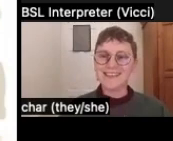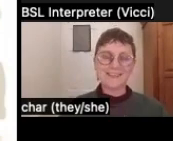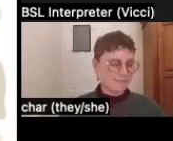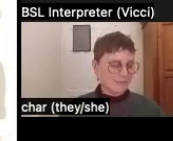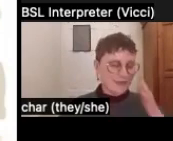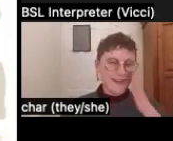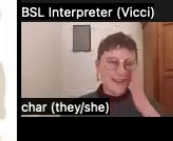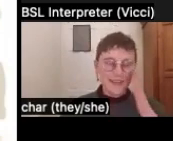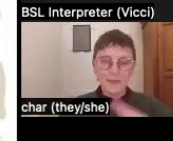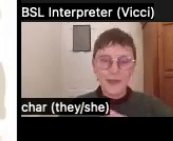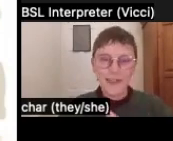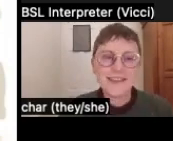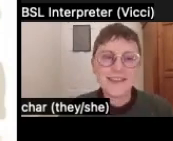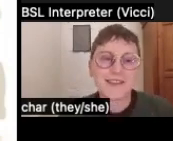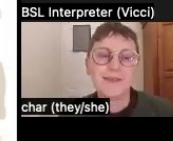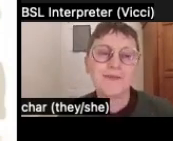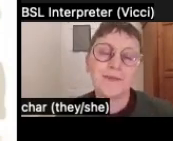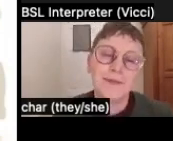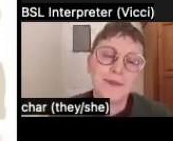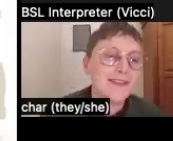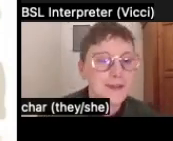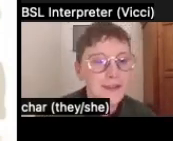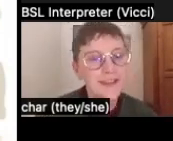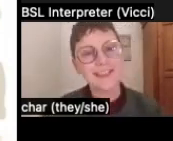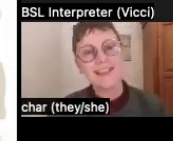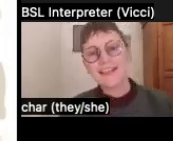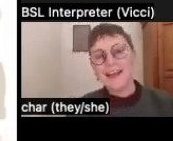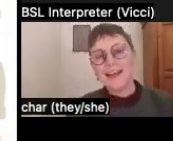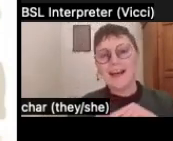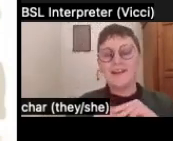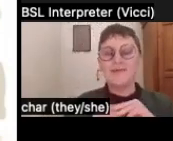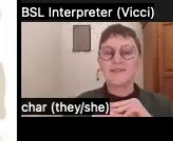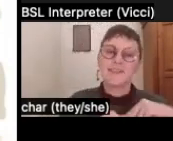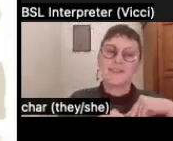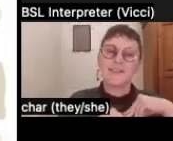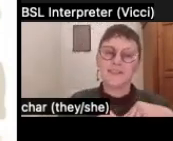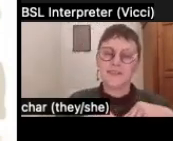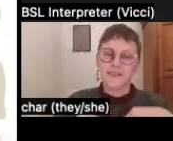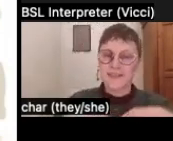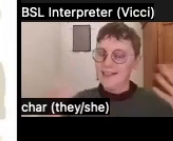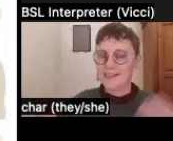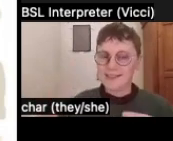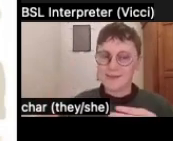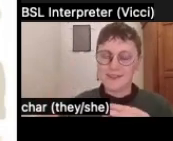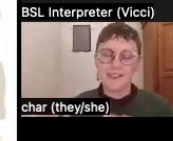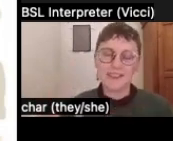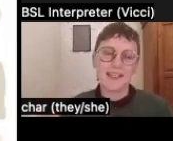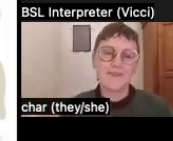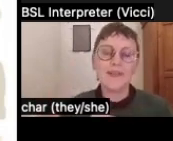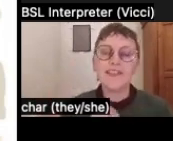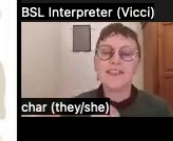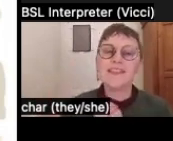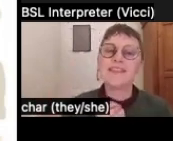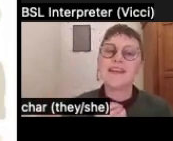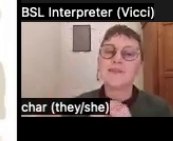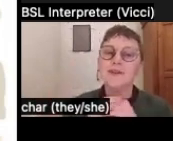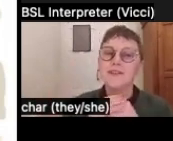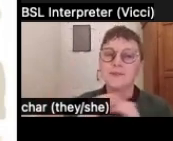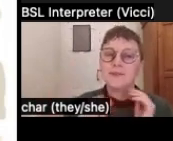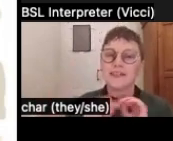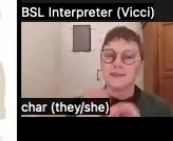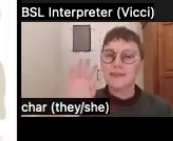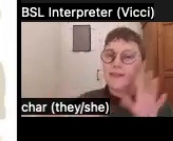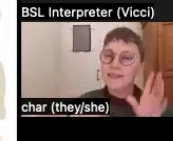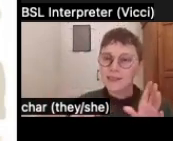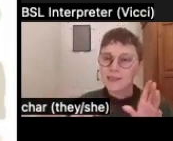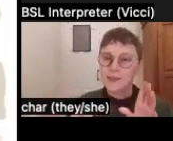and bios because we've been introduced. So as was just kind of mentioned, the